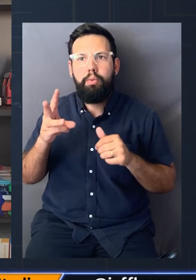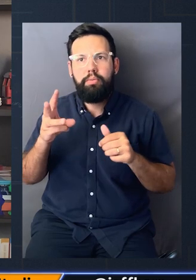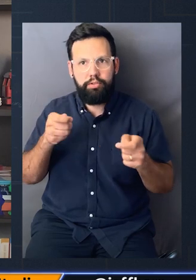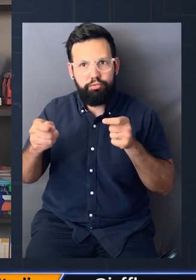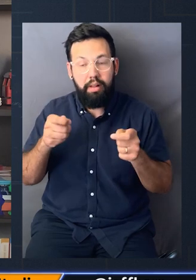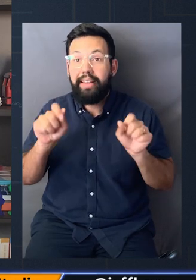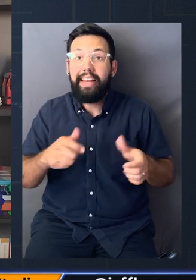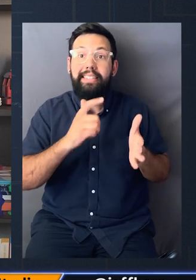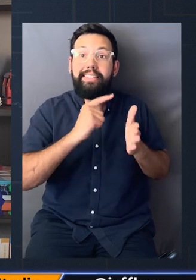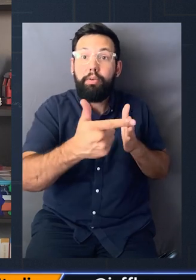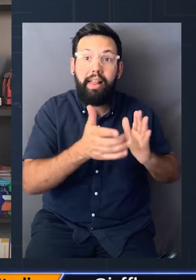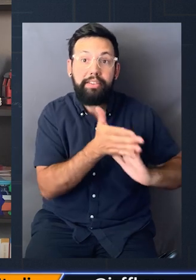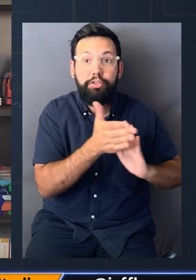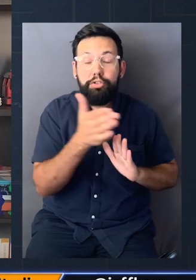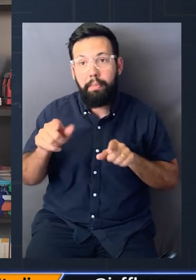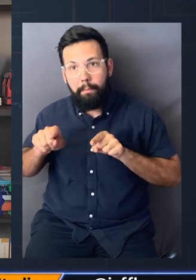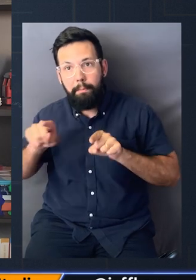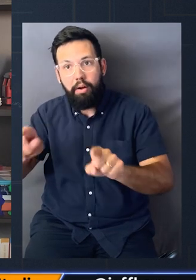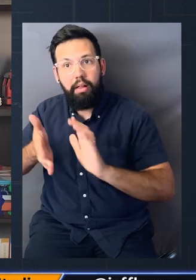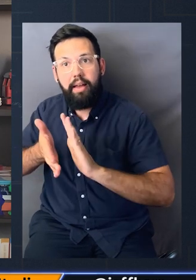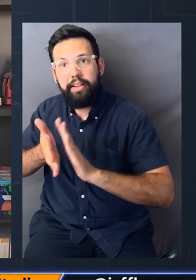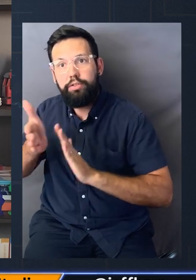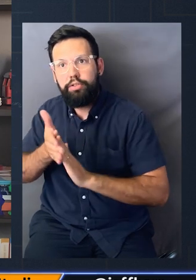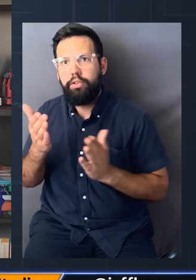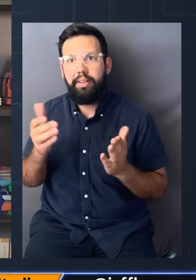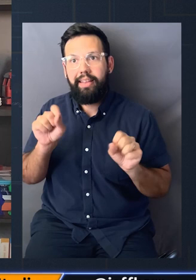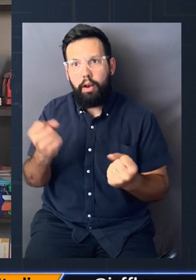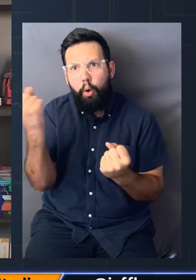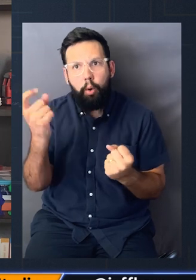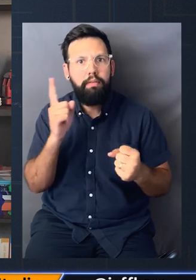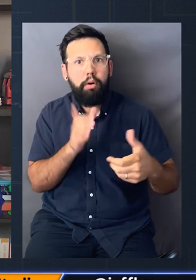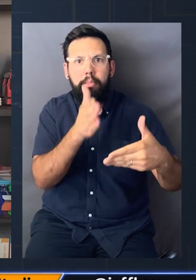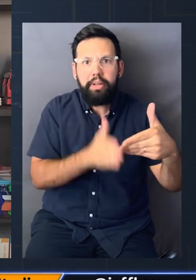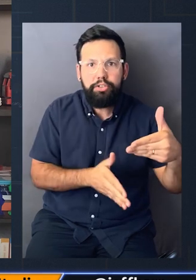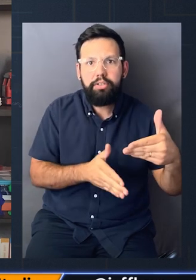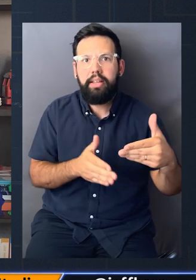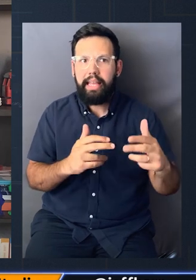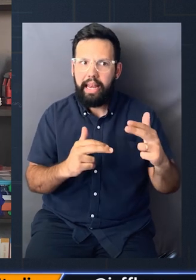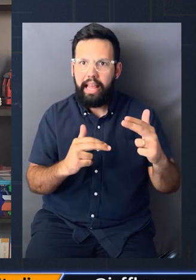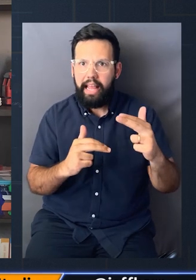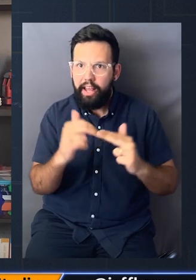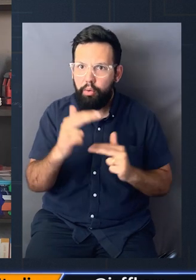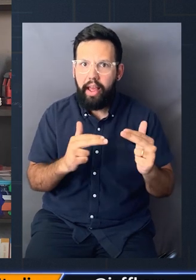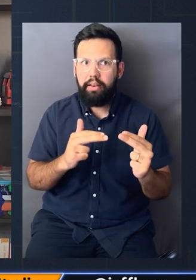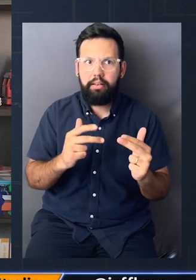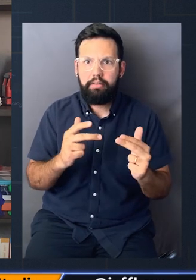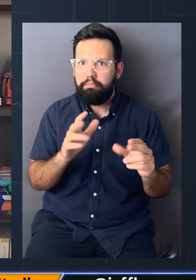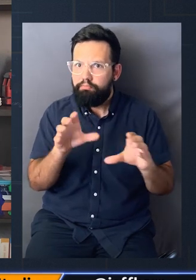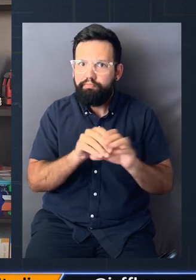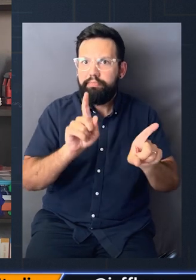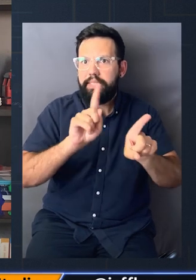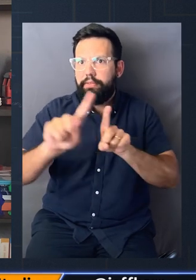do serial execution, parallel execution, you can wait for completion, you can iterate across elements in an